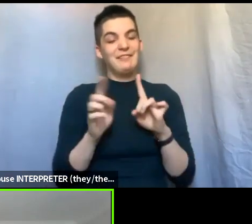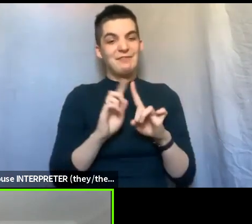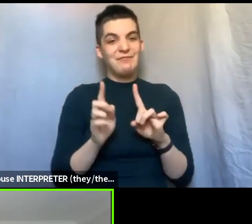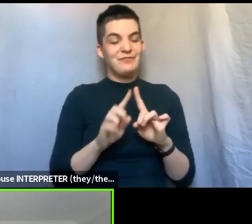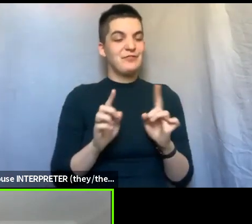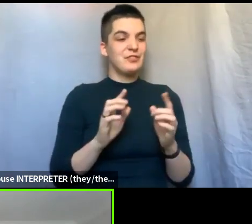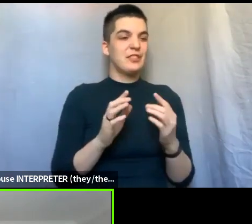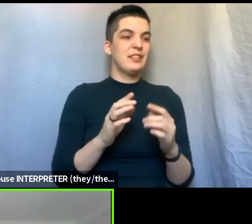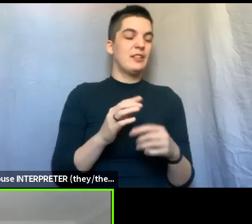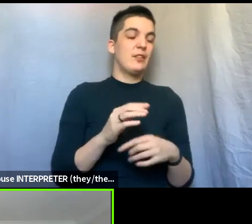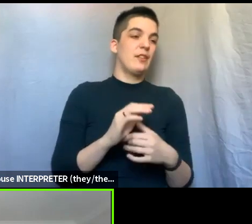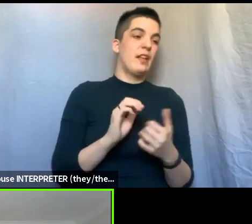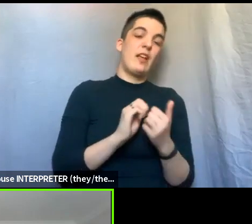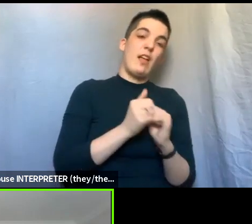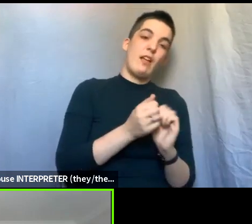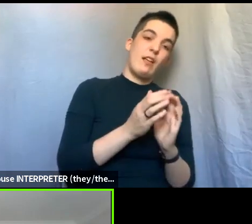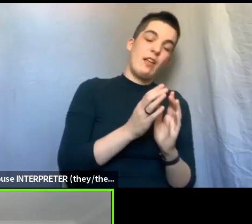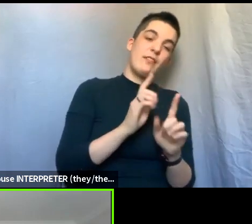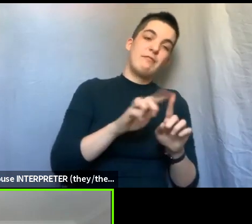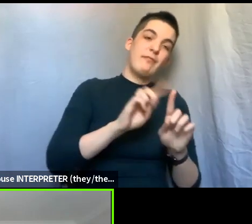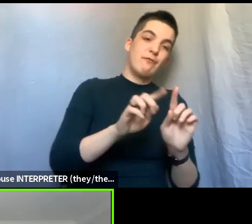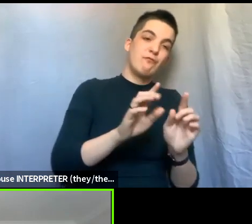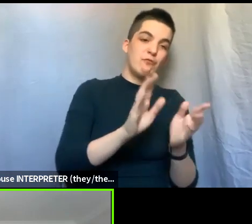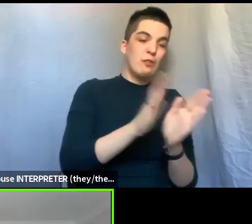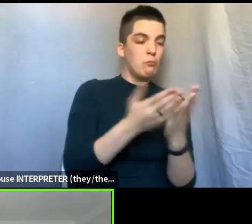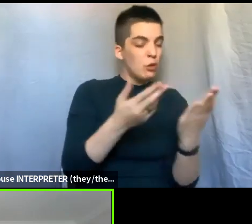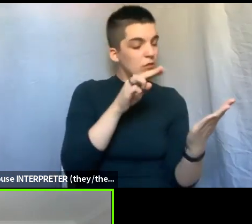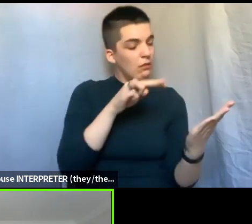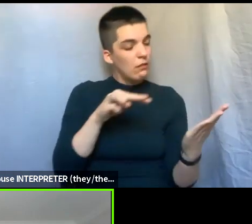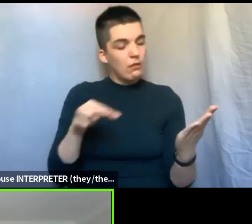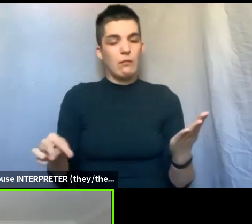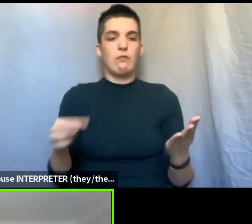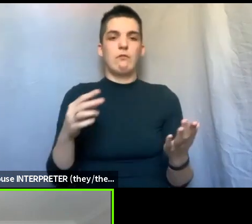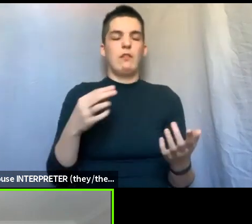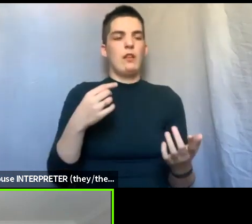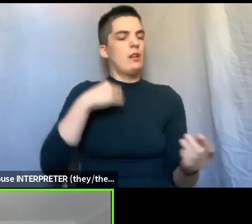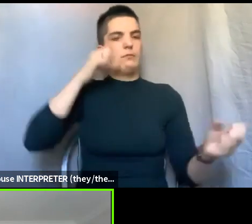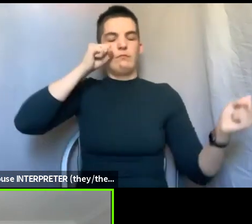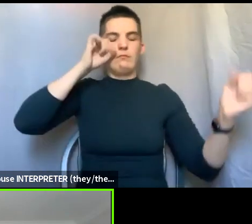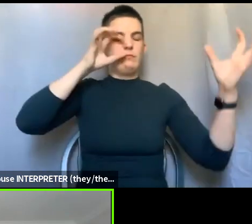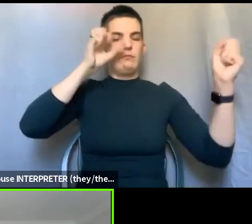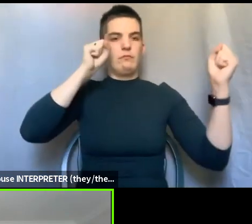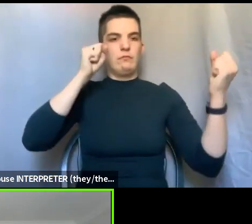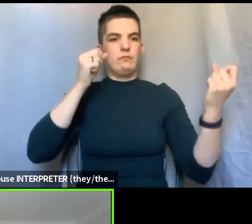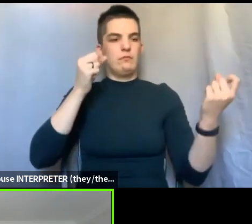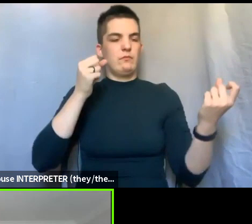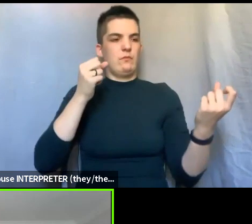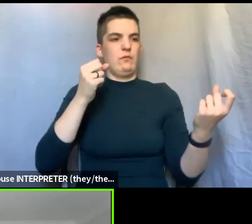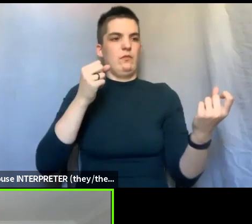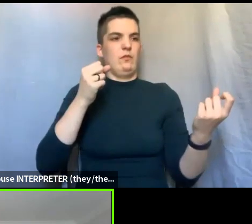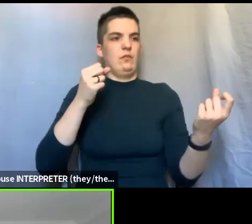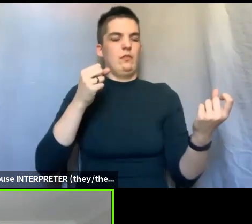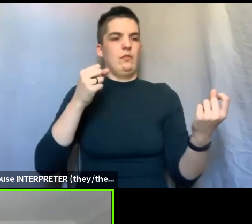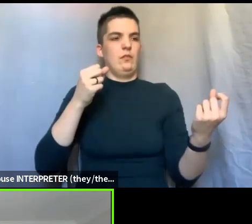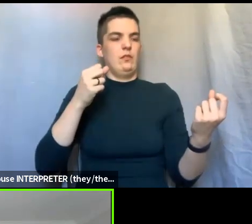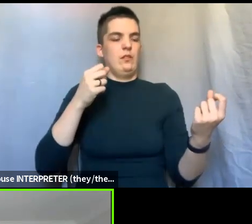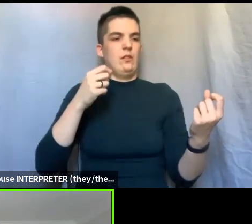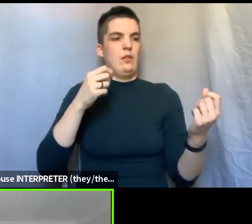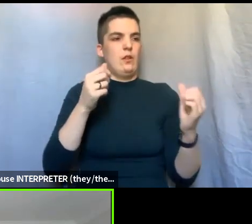Hal Prince's book, and just amazed by, you know, for all of his commercial